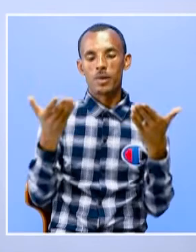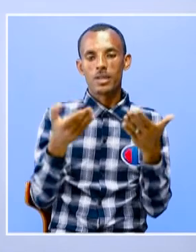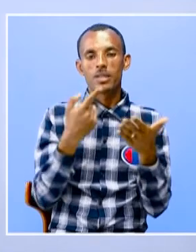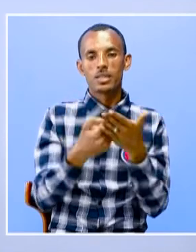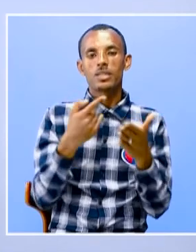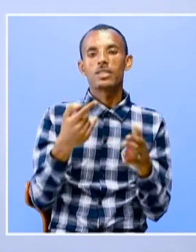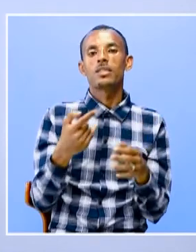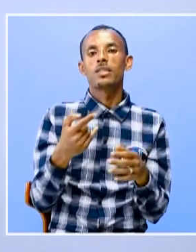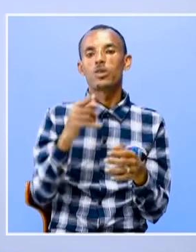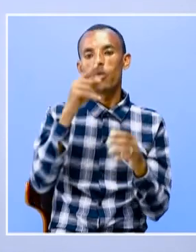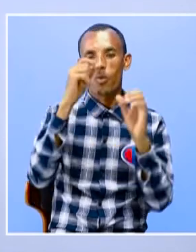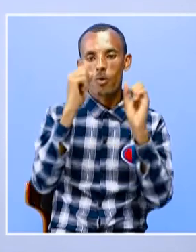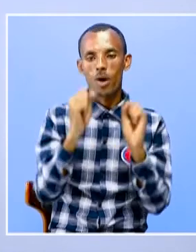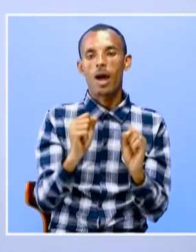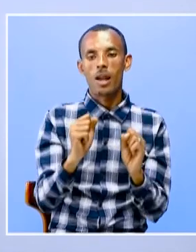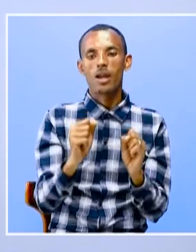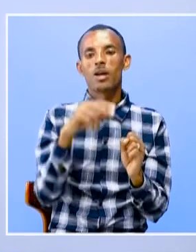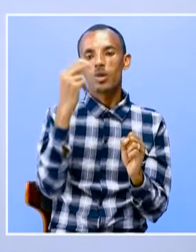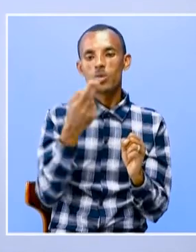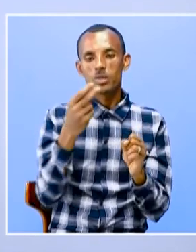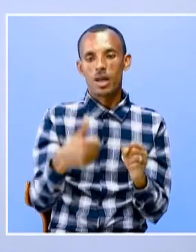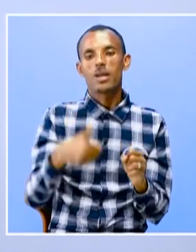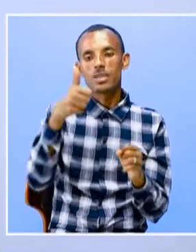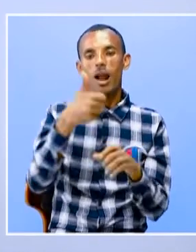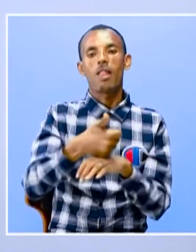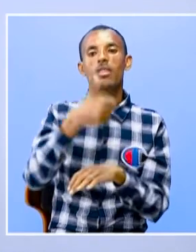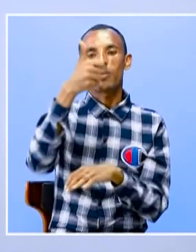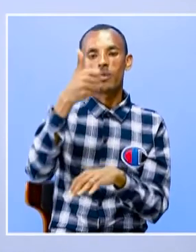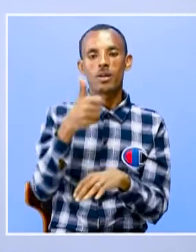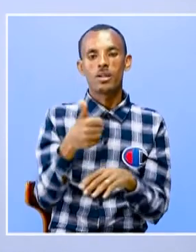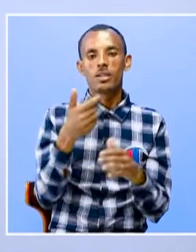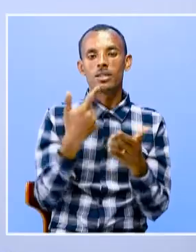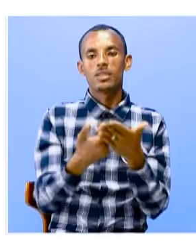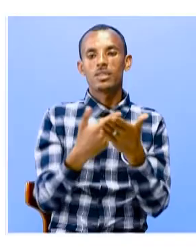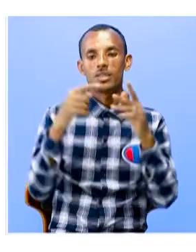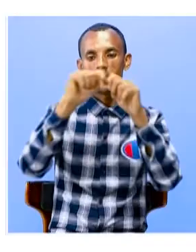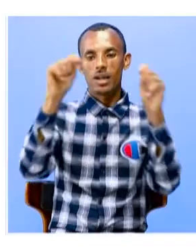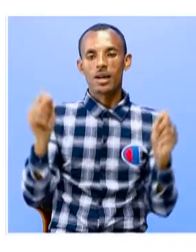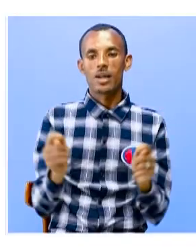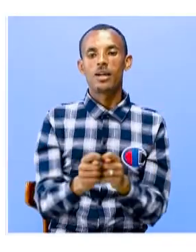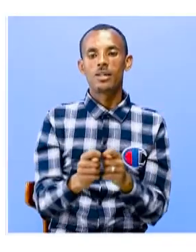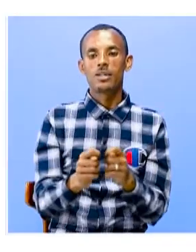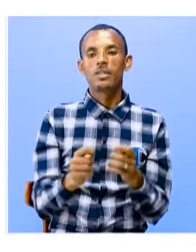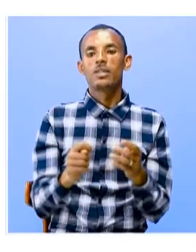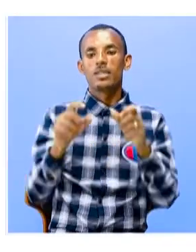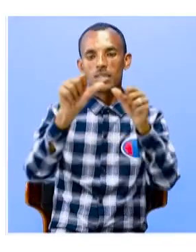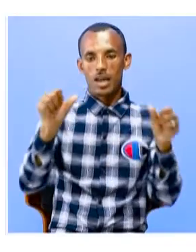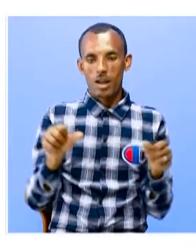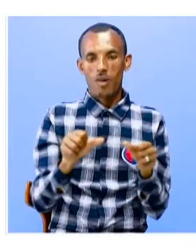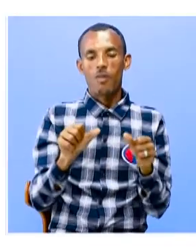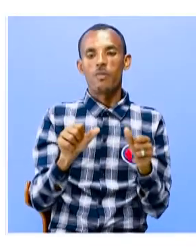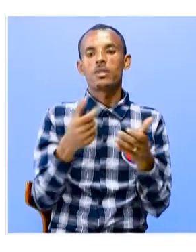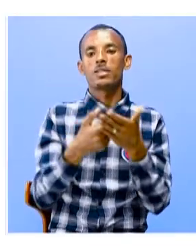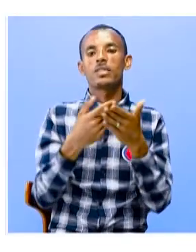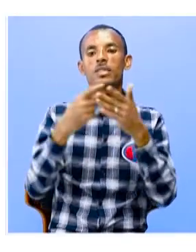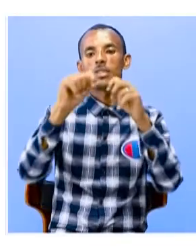this one, you can use the other altitude to calculate the area of this triangle. The area of this triangle using this